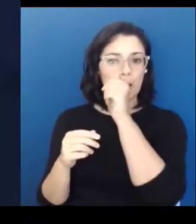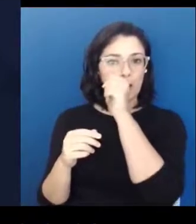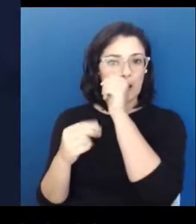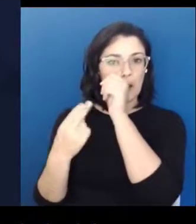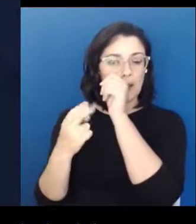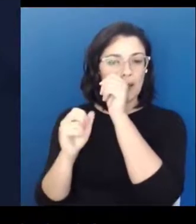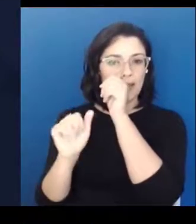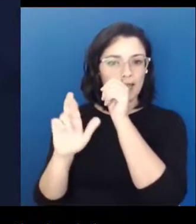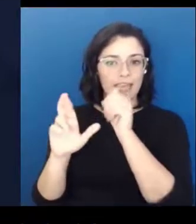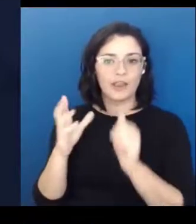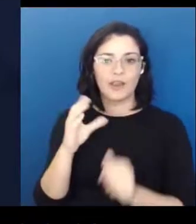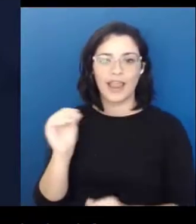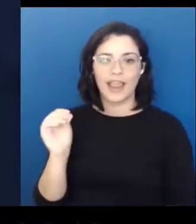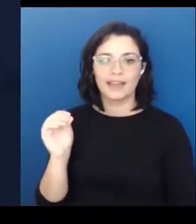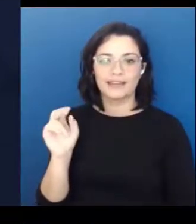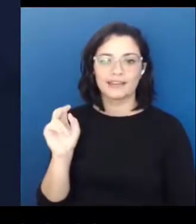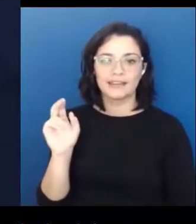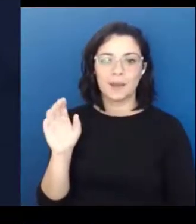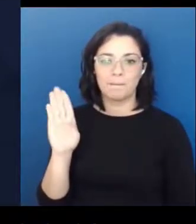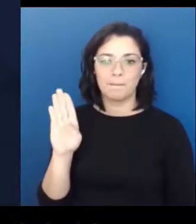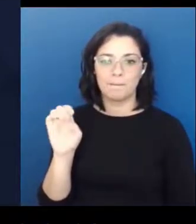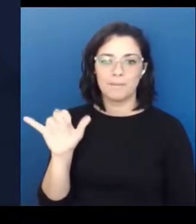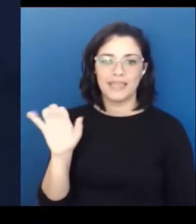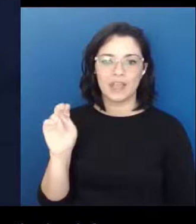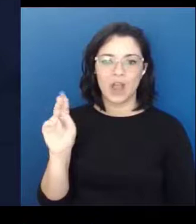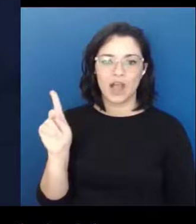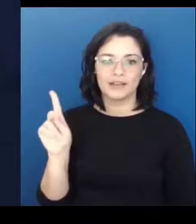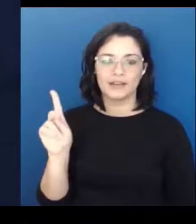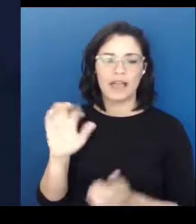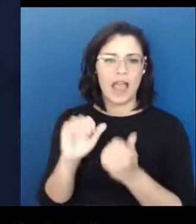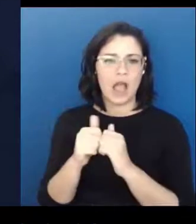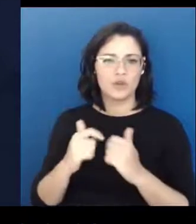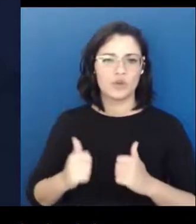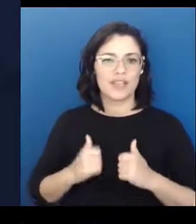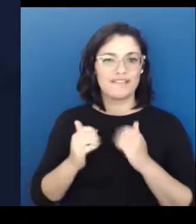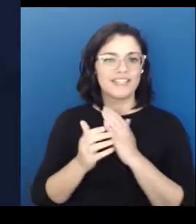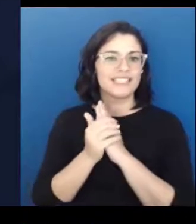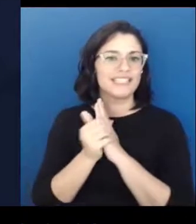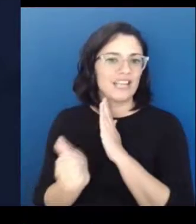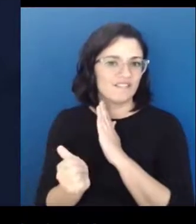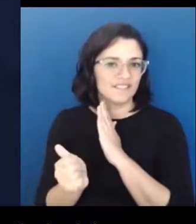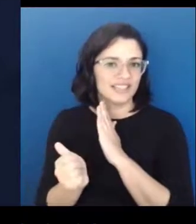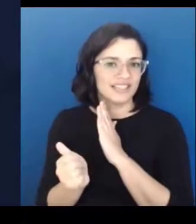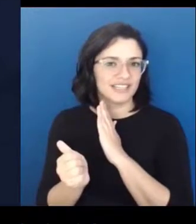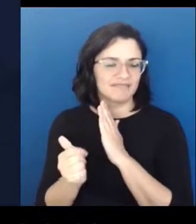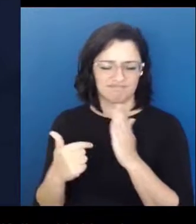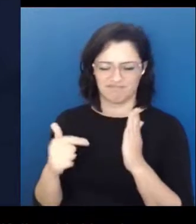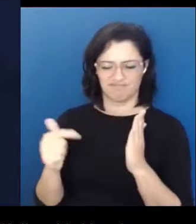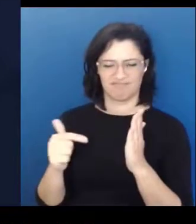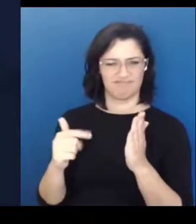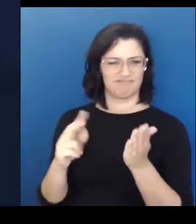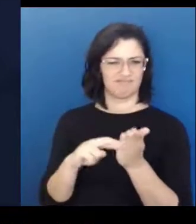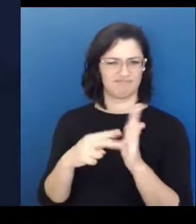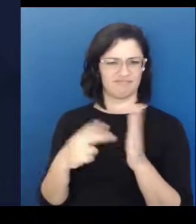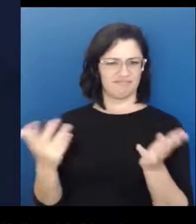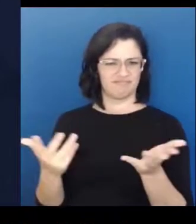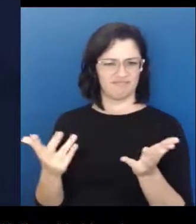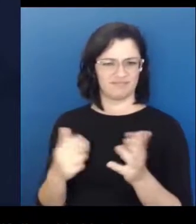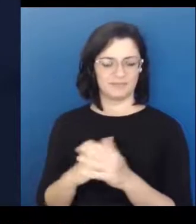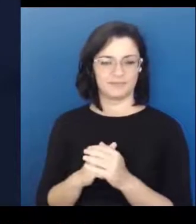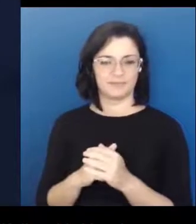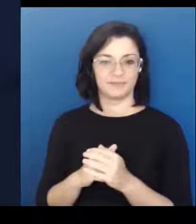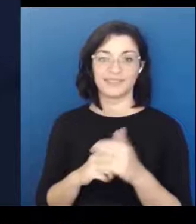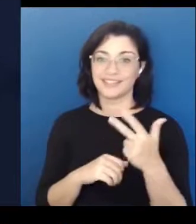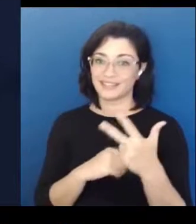Loss. But what does that mean? How to live skillfully? Just 3 steps. The first step to